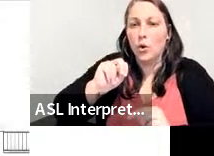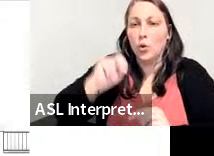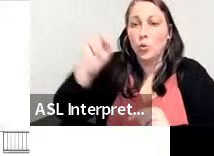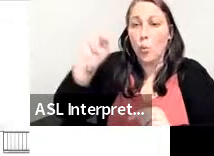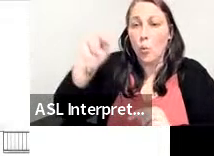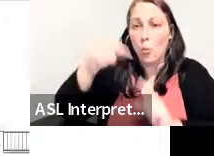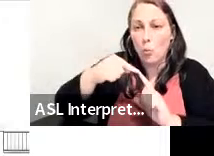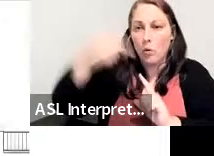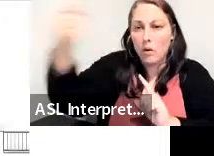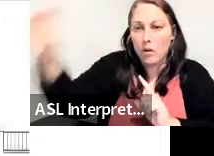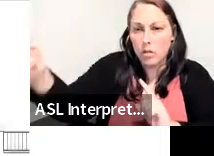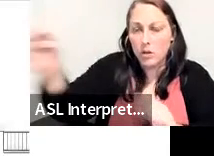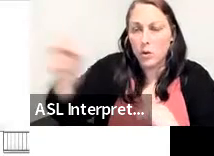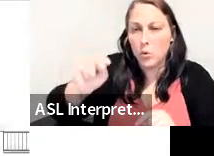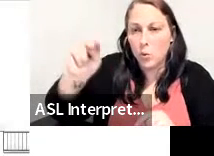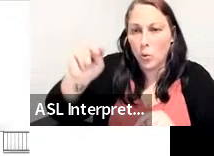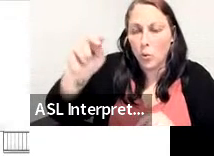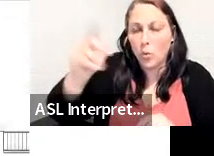corner there.